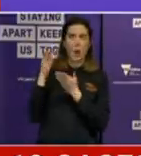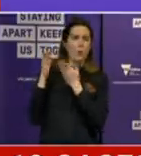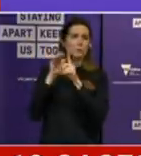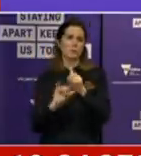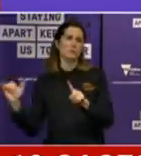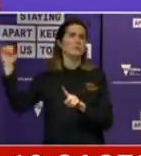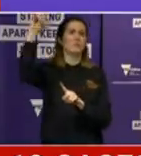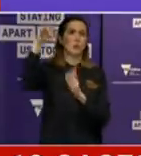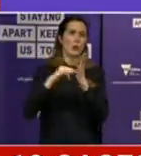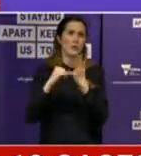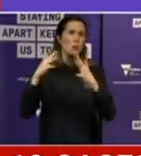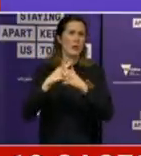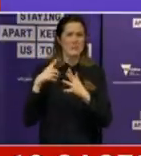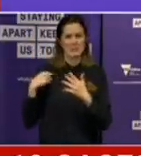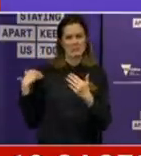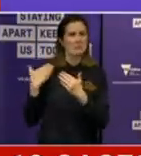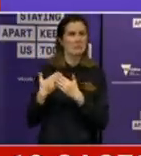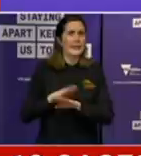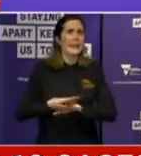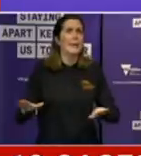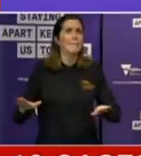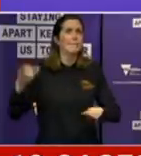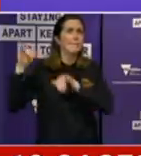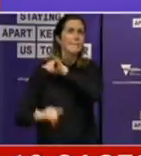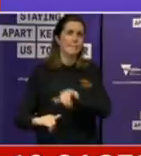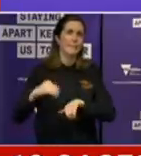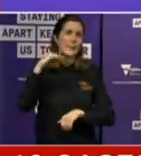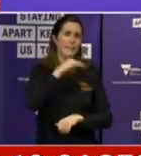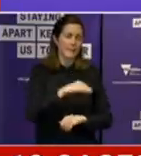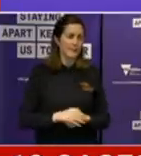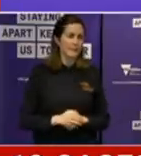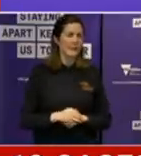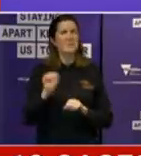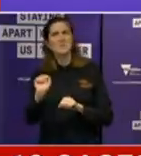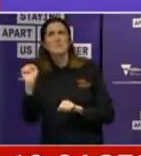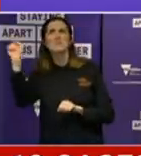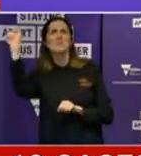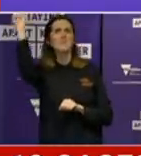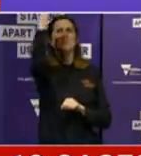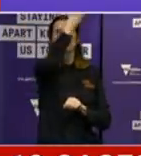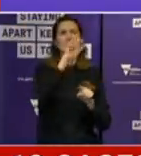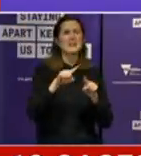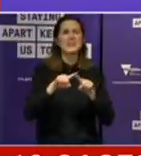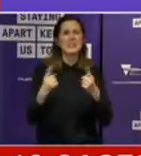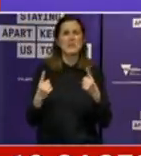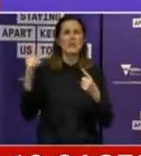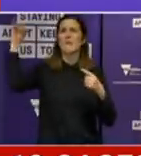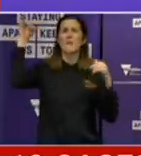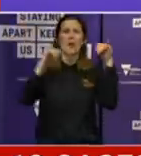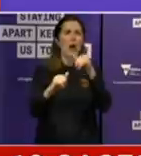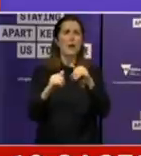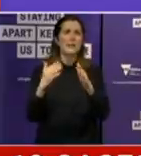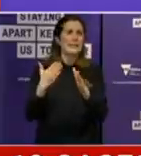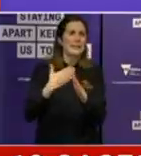stopped flights coming back here. Look, there are different states are in different places. There are flight patterns, where